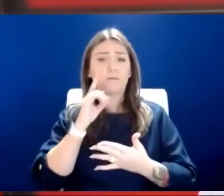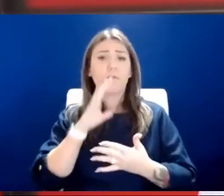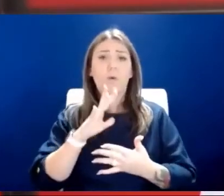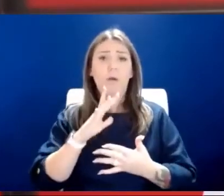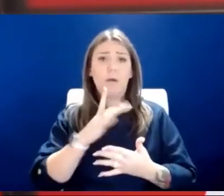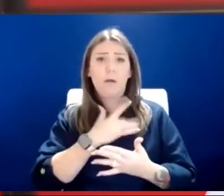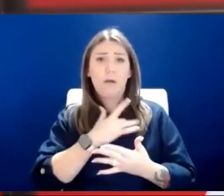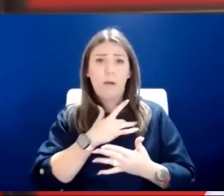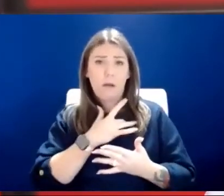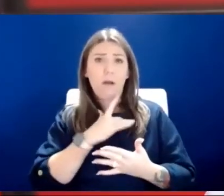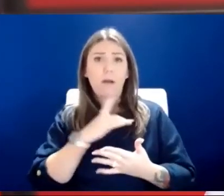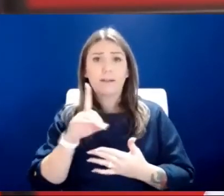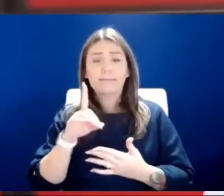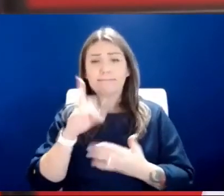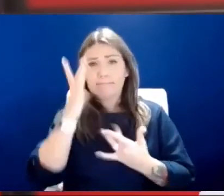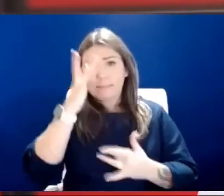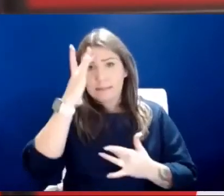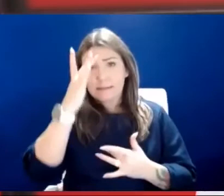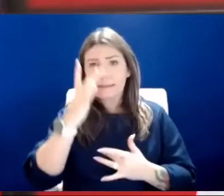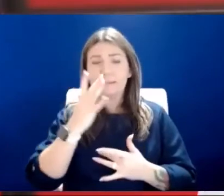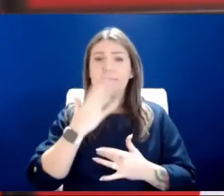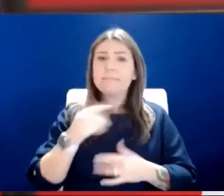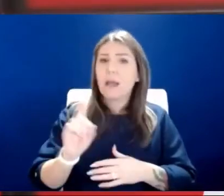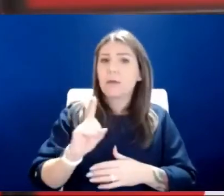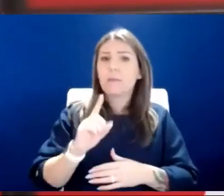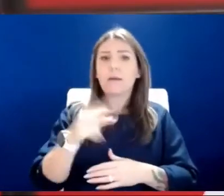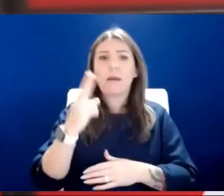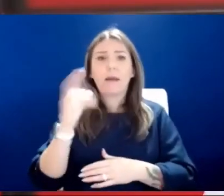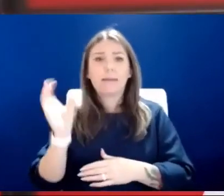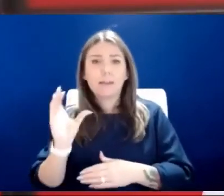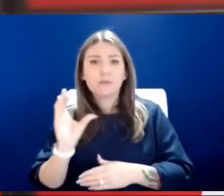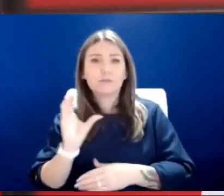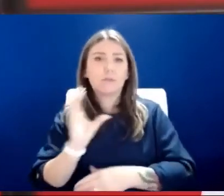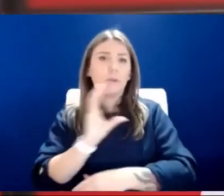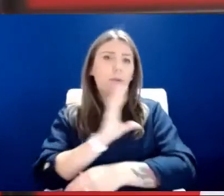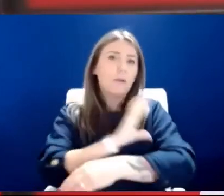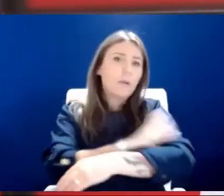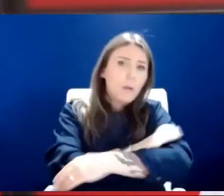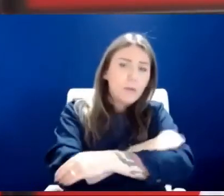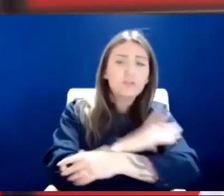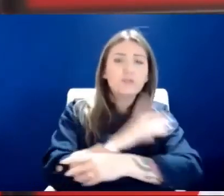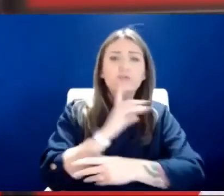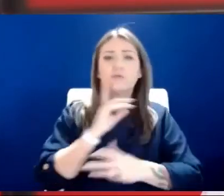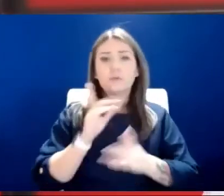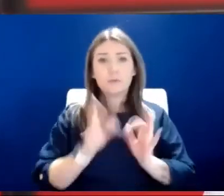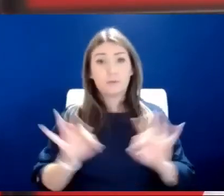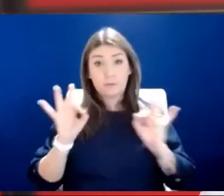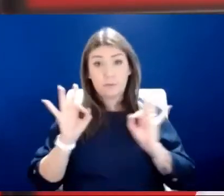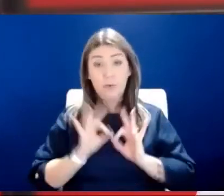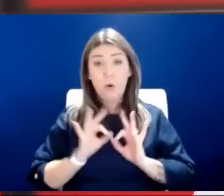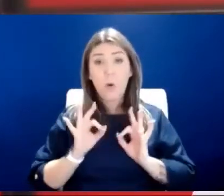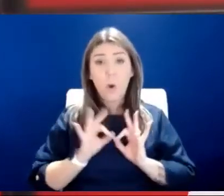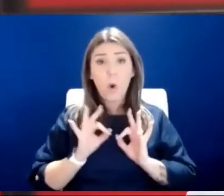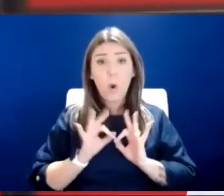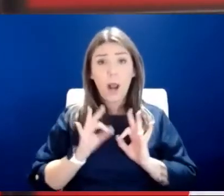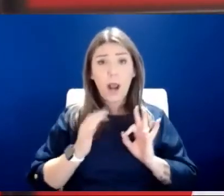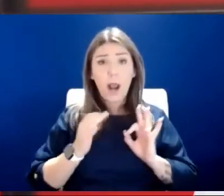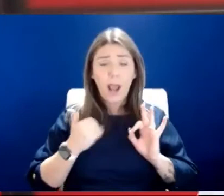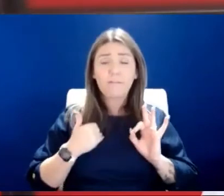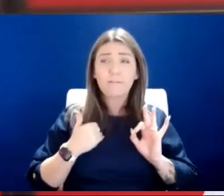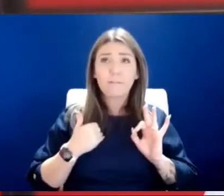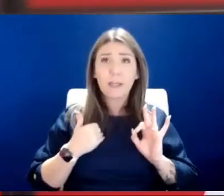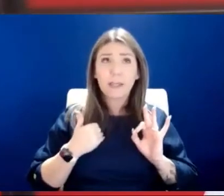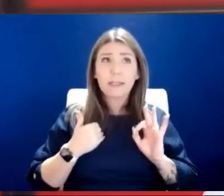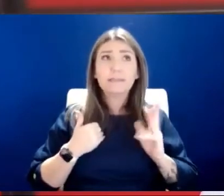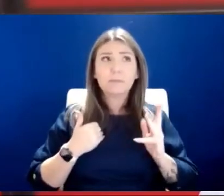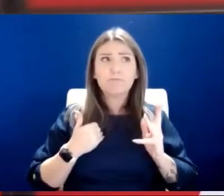diabetes, high cholesterol, if you have those conditions, it's very important to have it is reasonable to ask for a